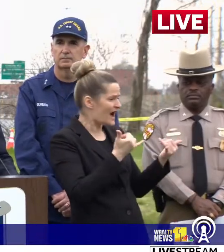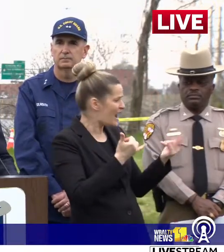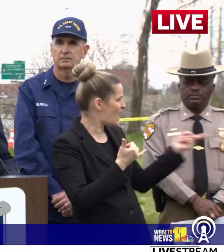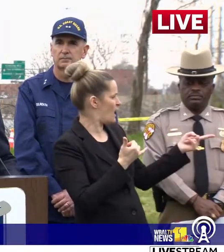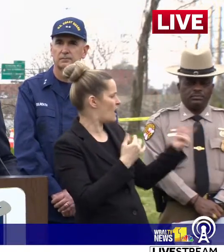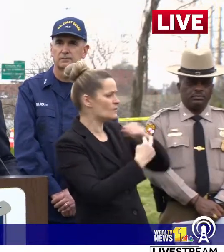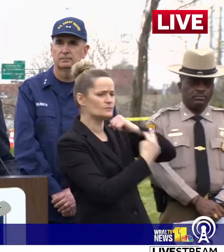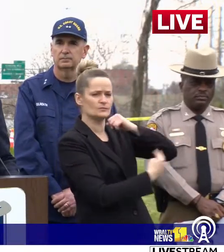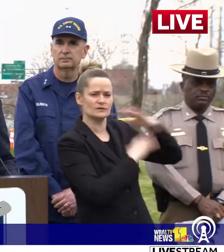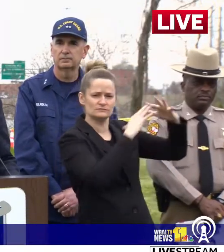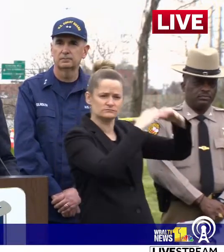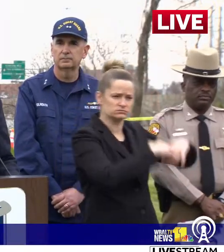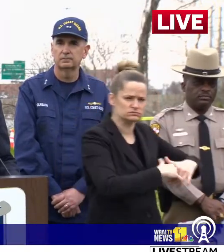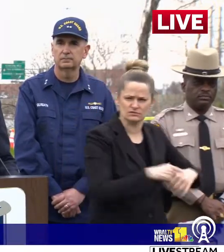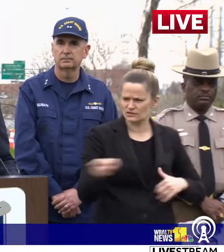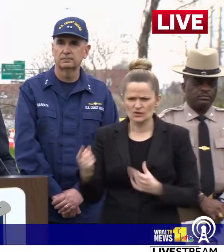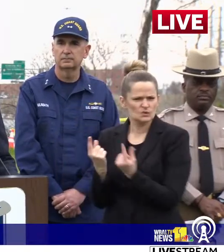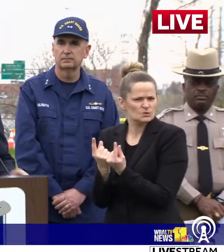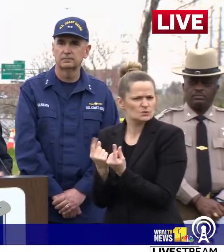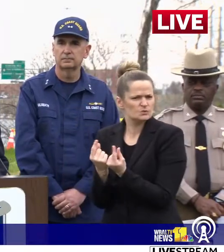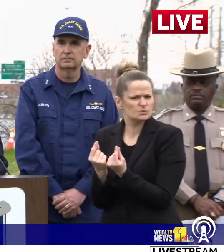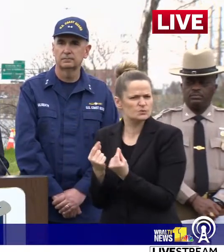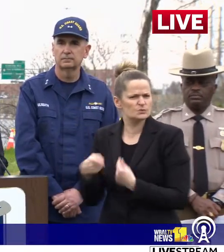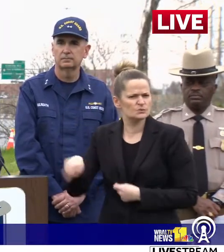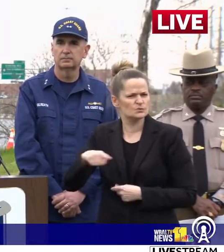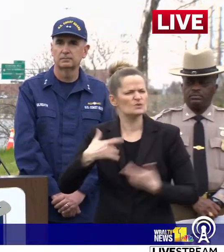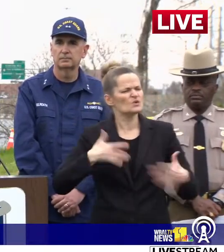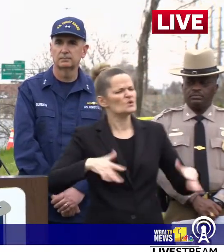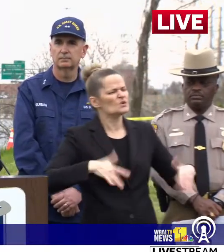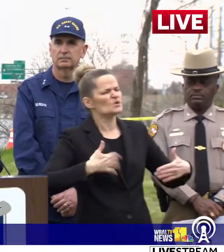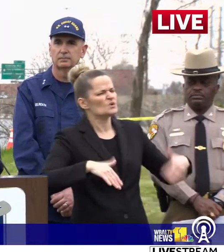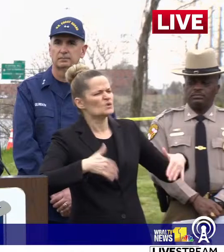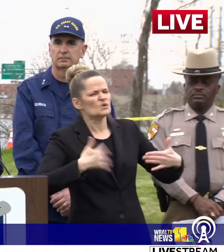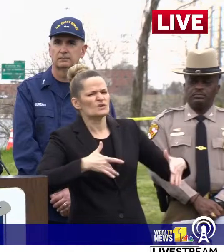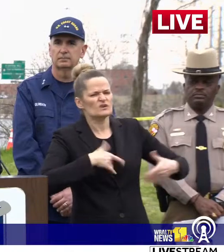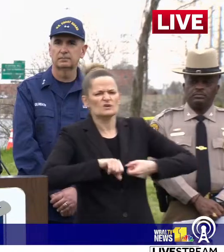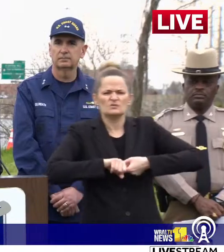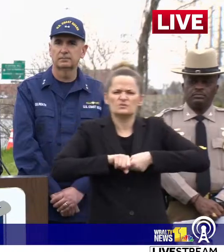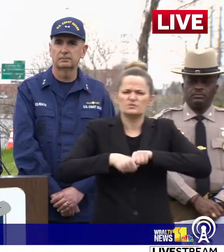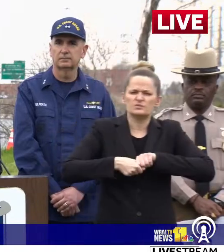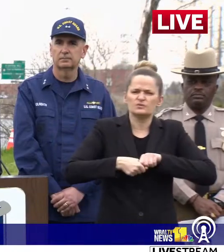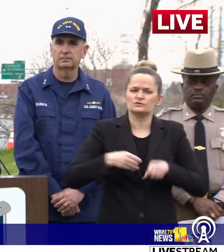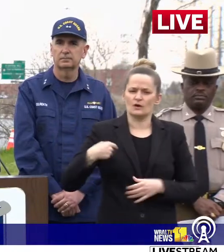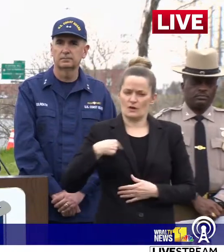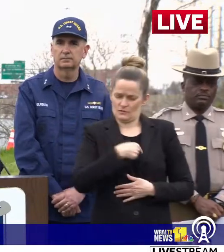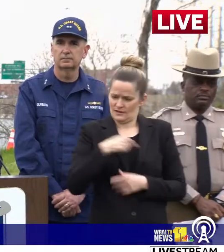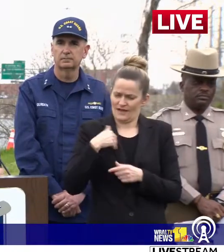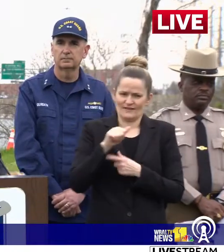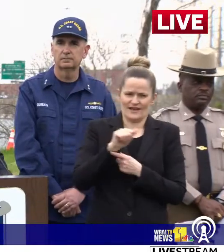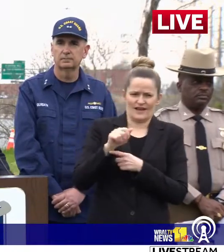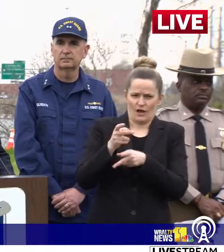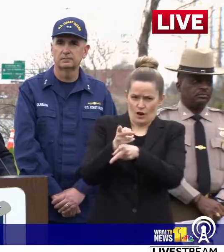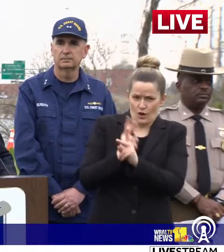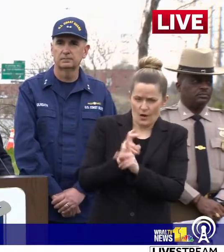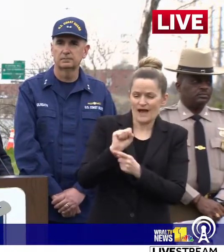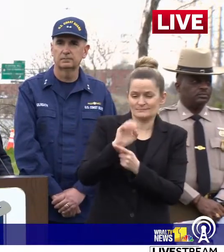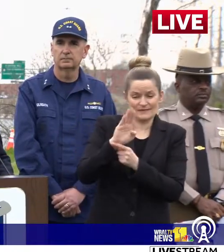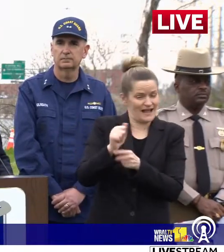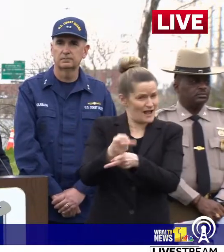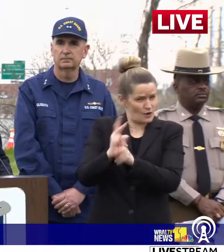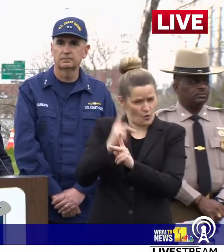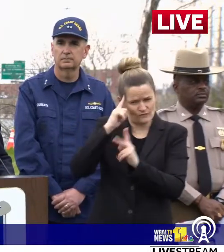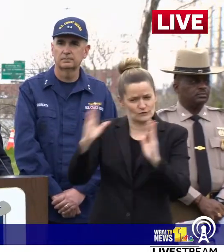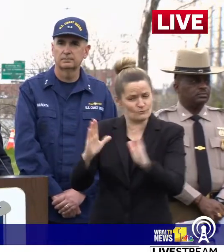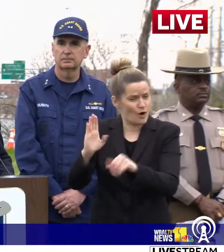so important, and it gratifies me so much to know that we now have SBA loans for our businesses that benefit from the Port of